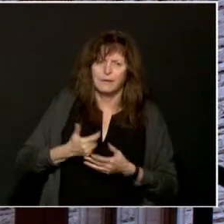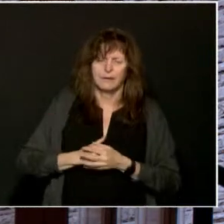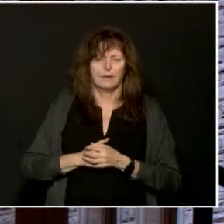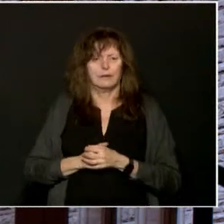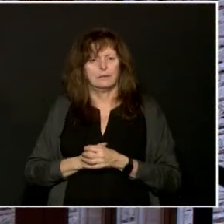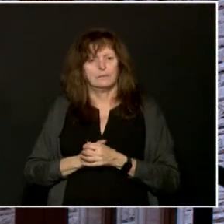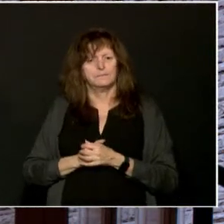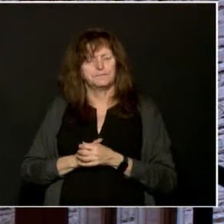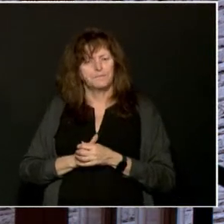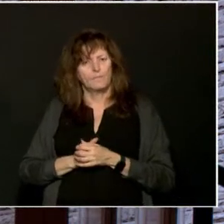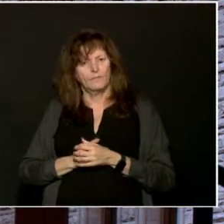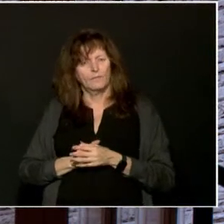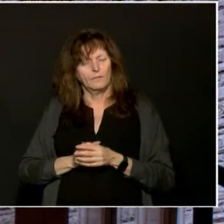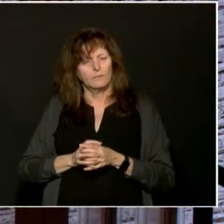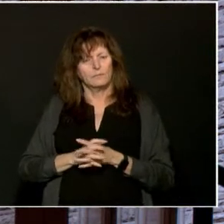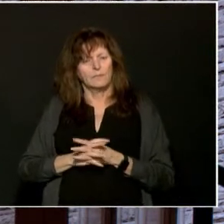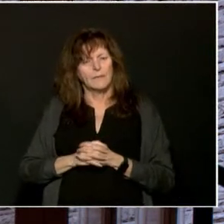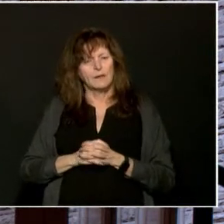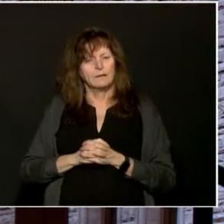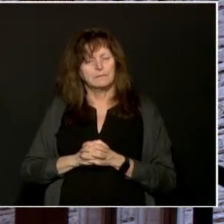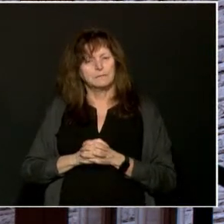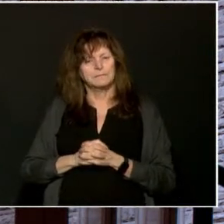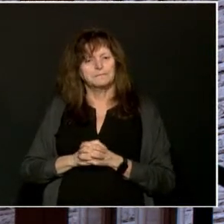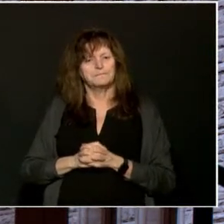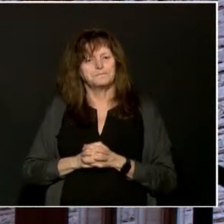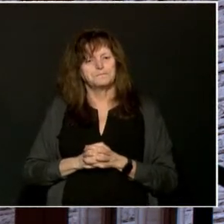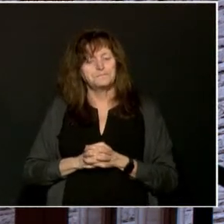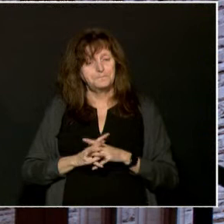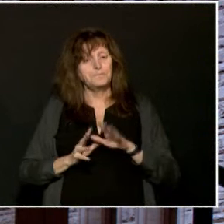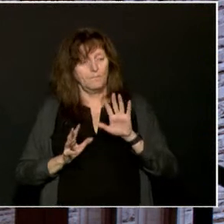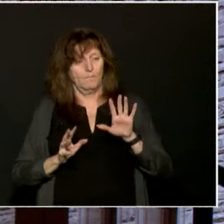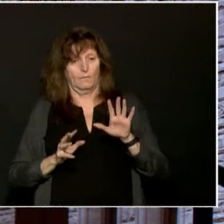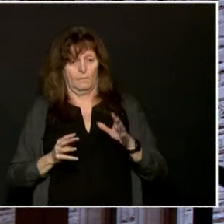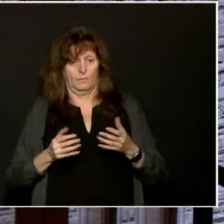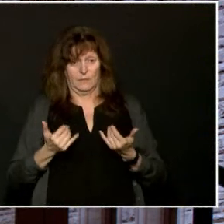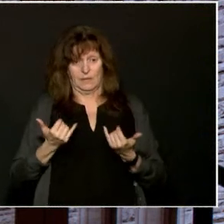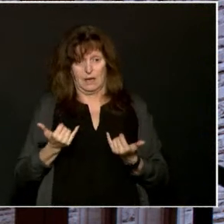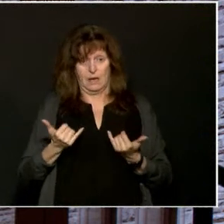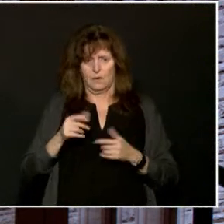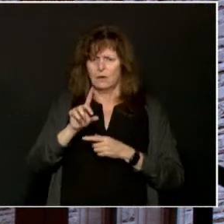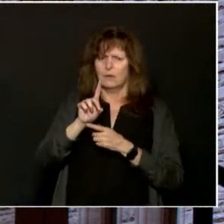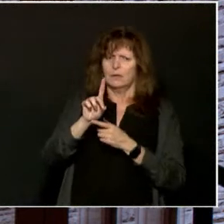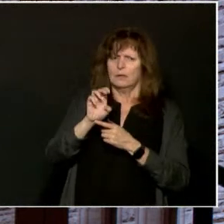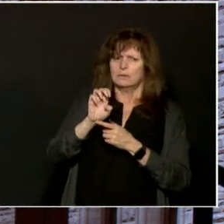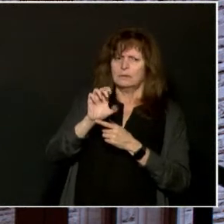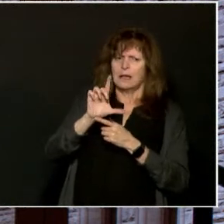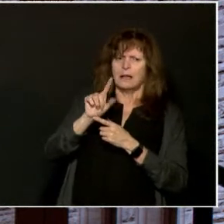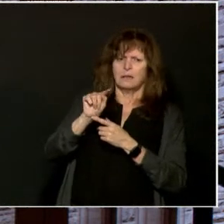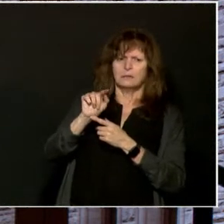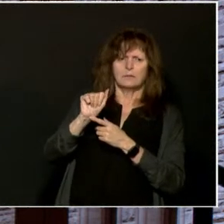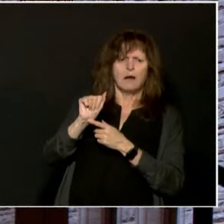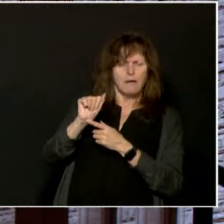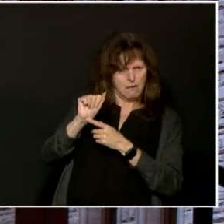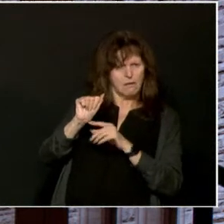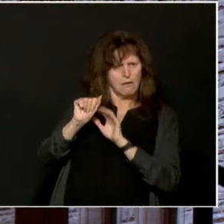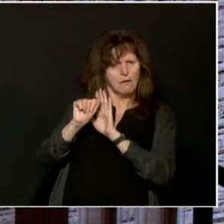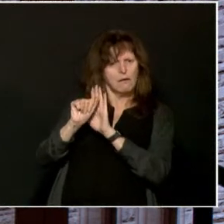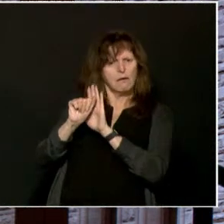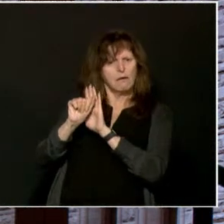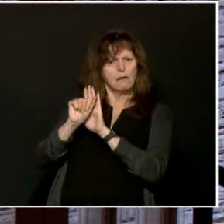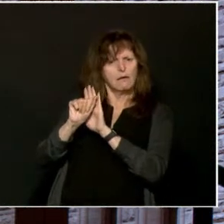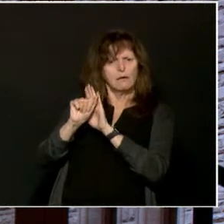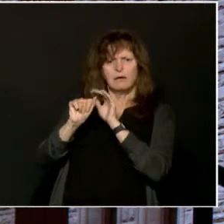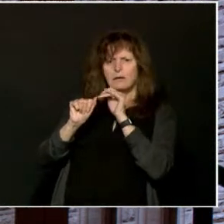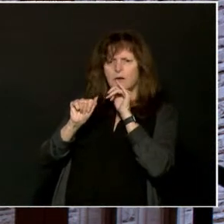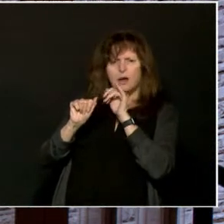So one of the things we're dealing with the Delta is that we haven't got the same live time surveillance tool that we did